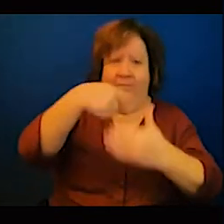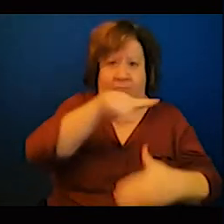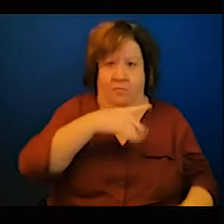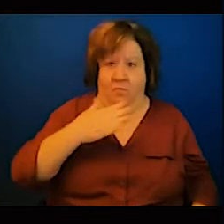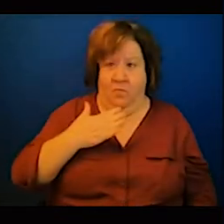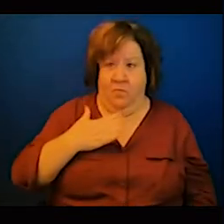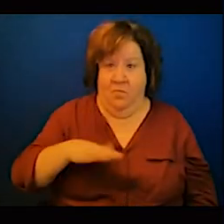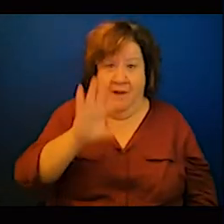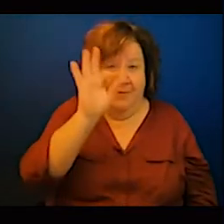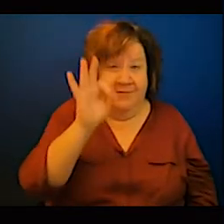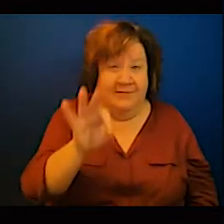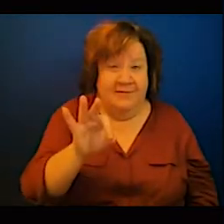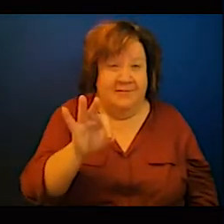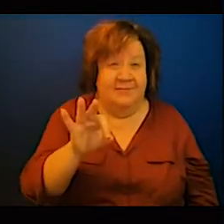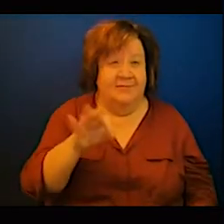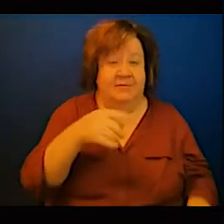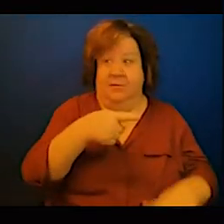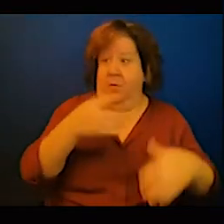um,